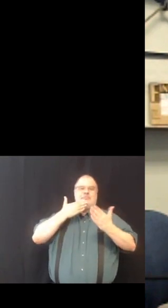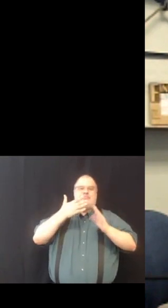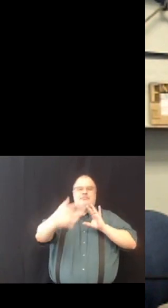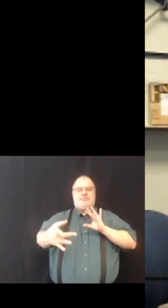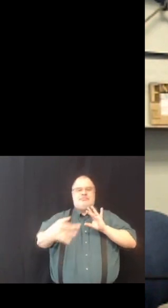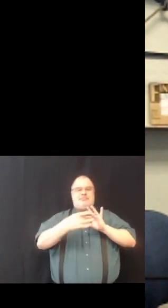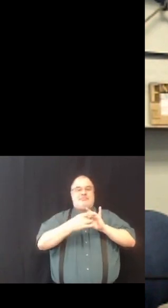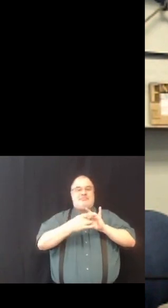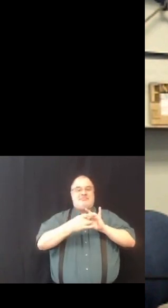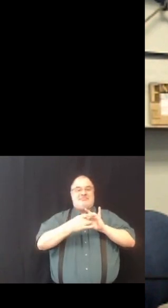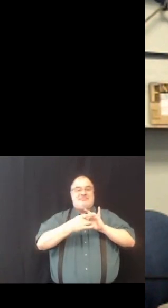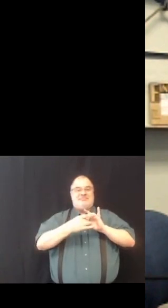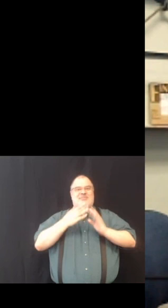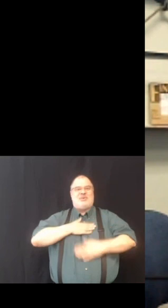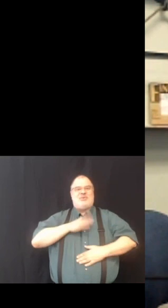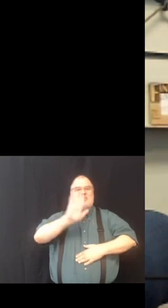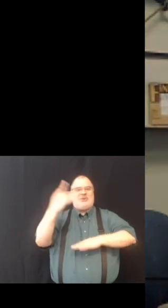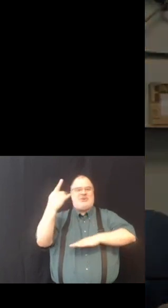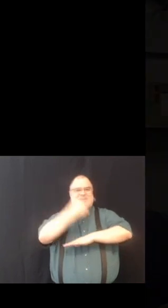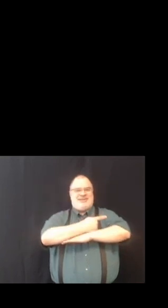Happy hiring and have a great day.